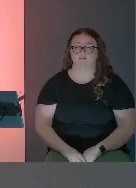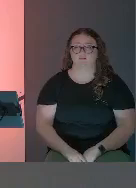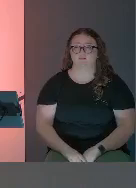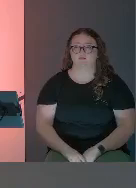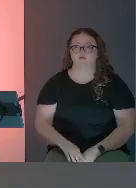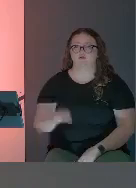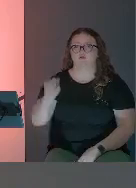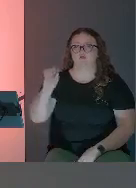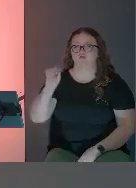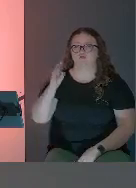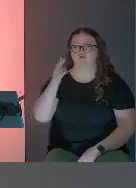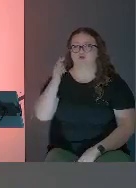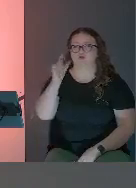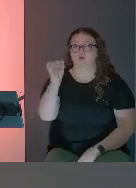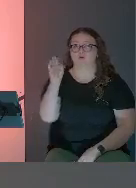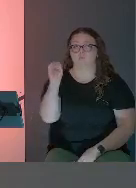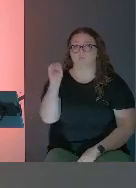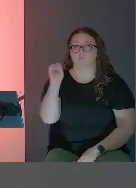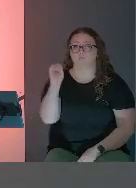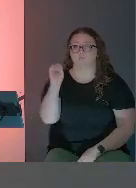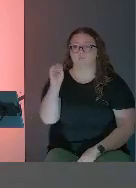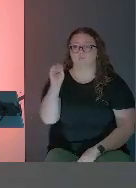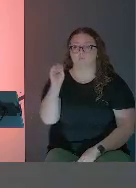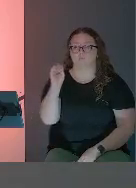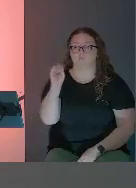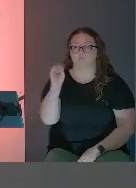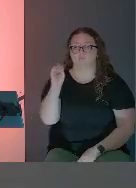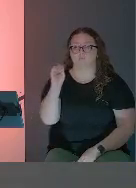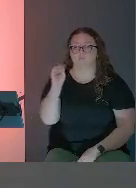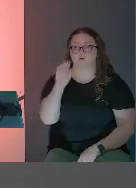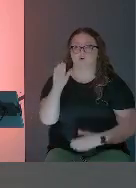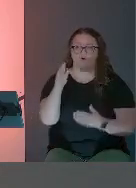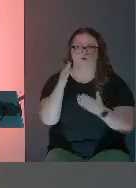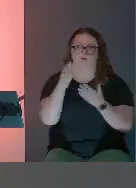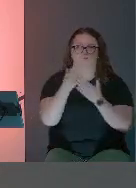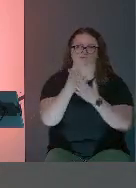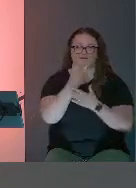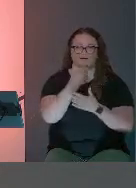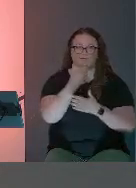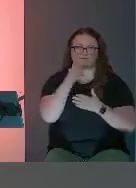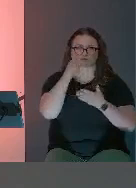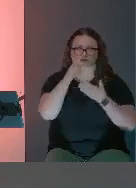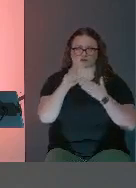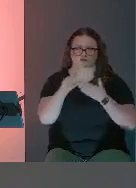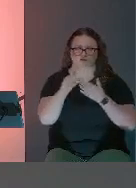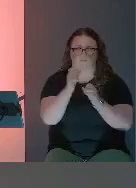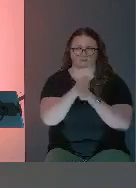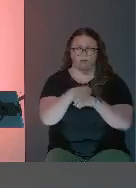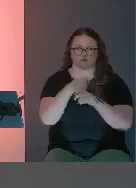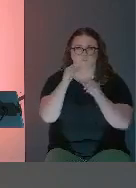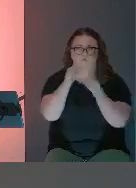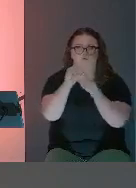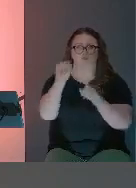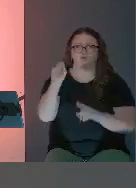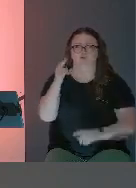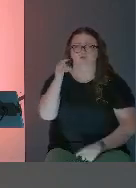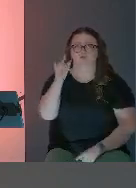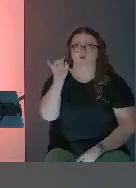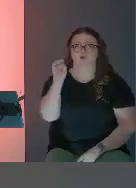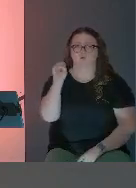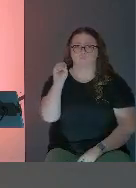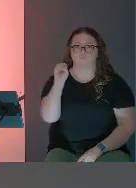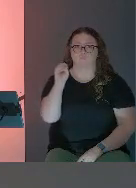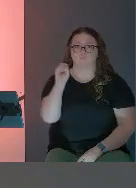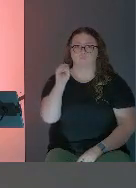Shalom. If you unpack the Hebrew letters that make up the word shalom, you know what it means? You know what it